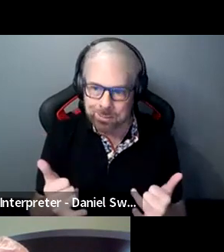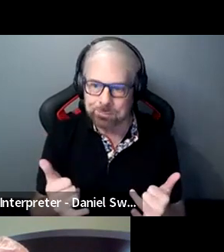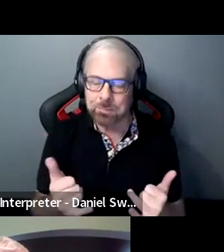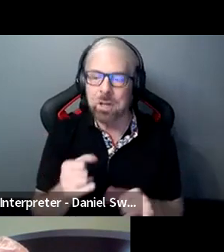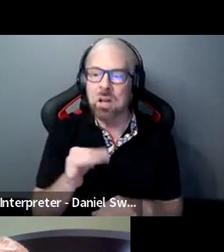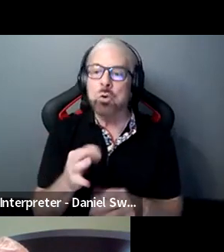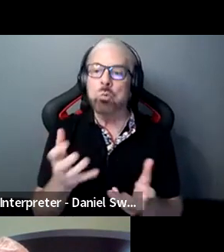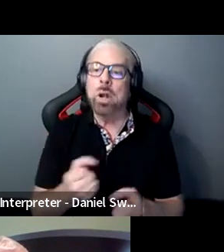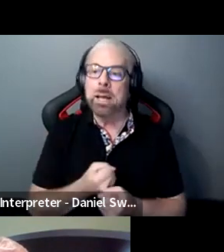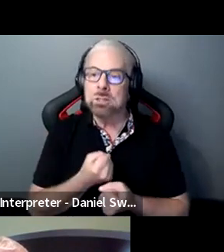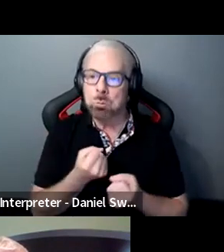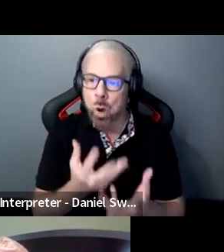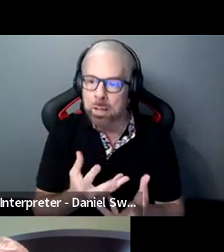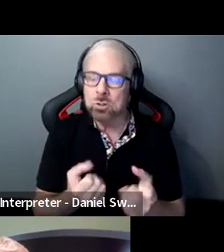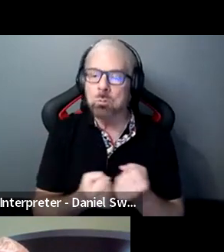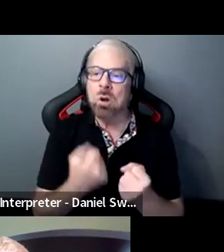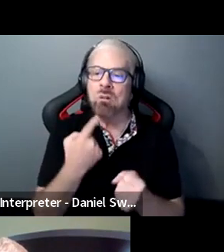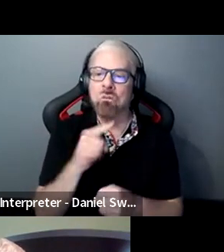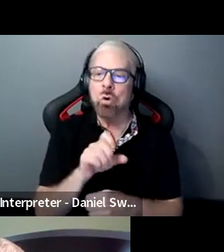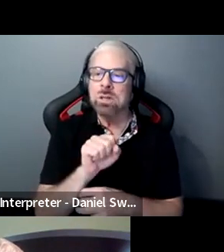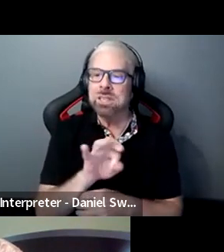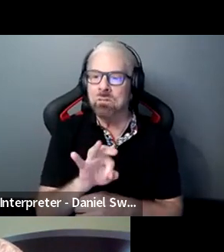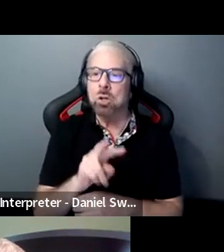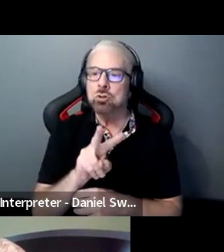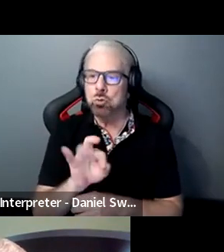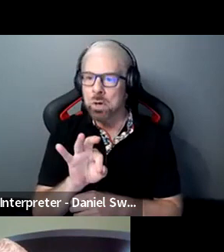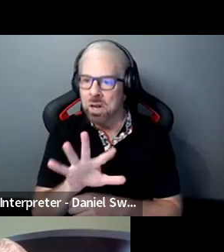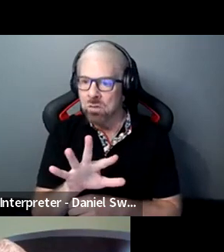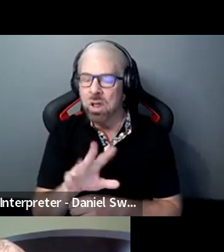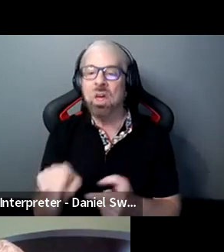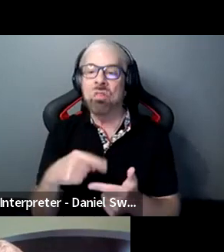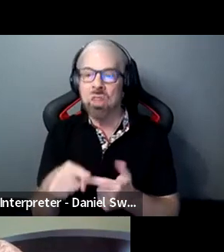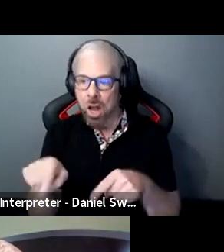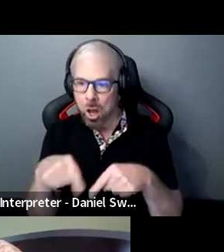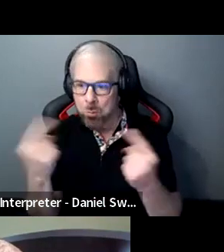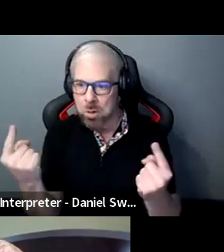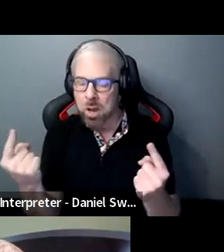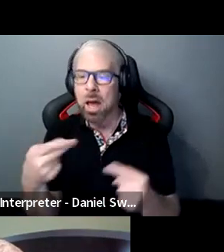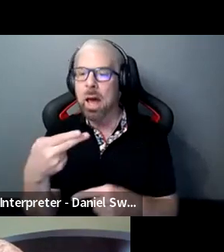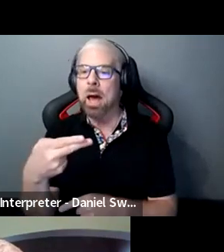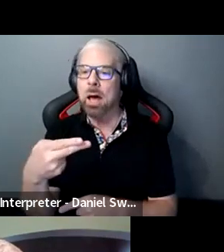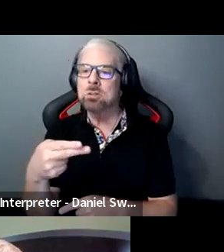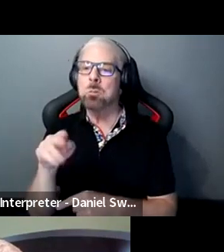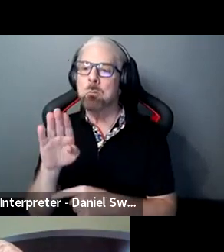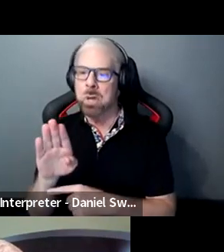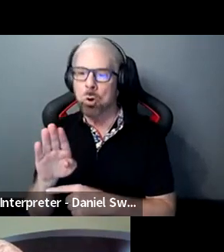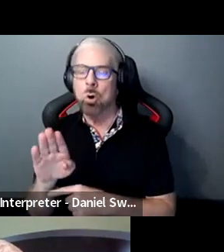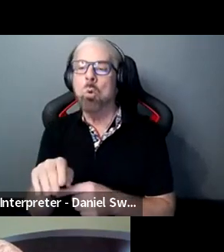to express support for Senate File 295 in opposition to House Study Bill 109?